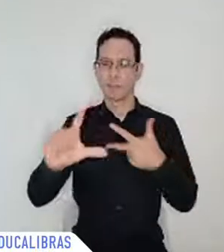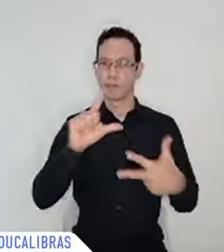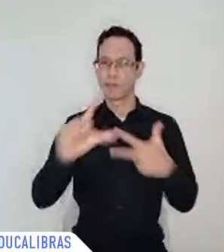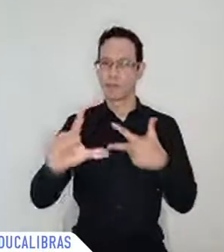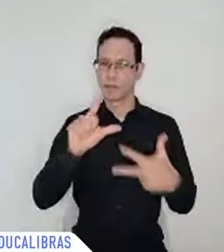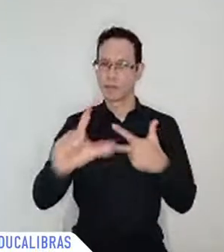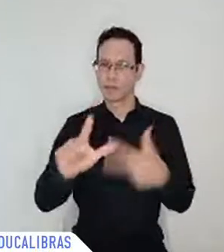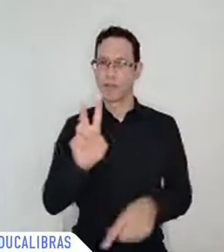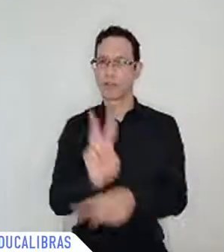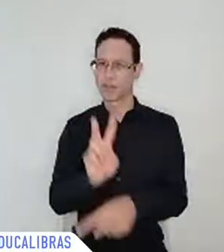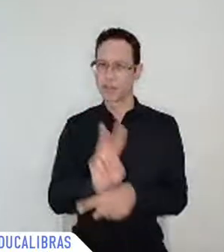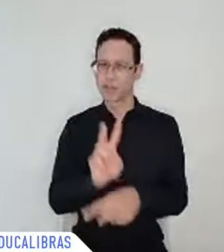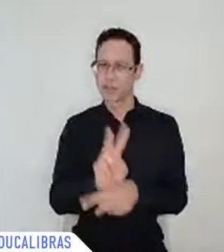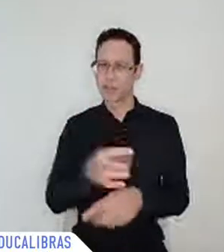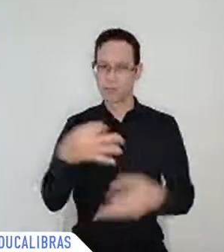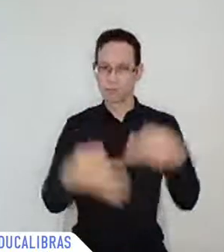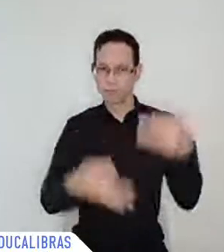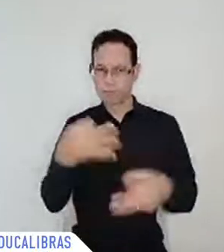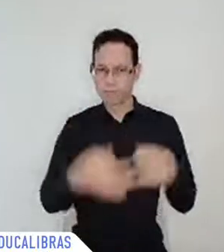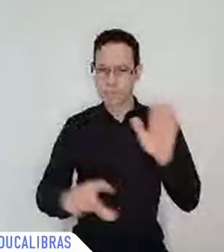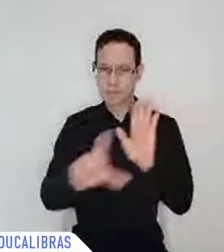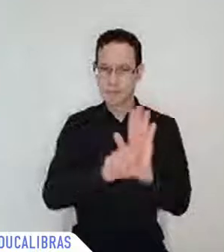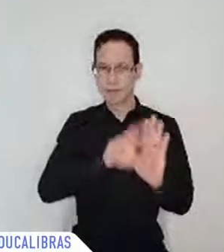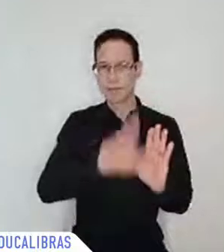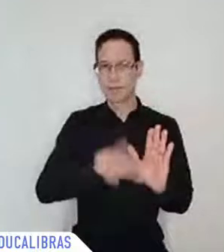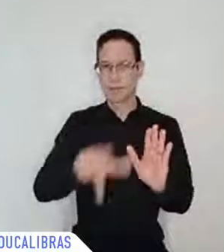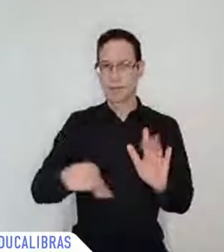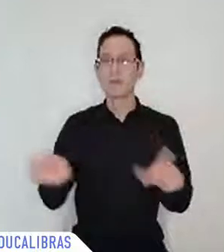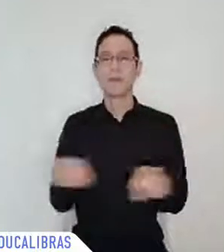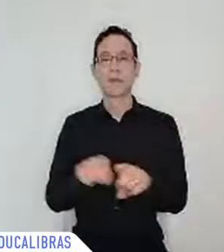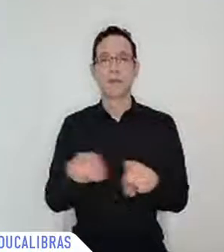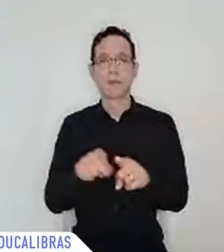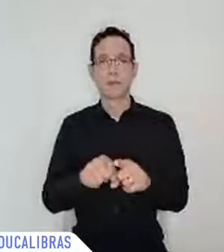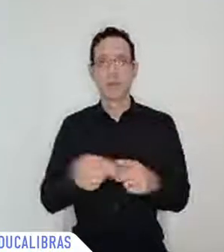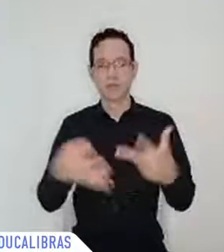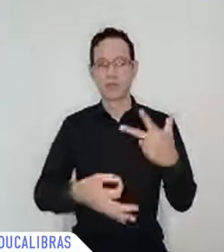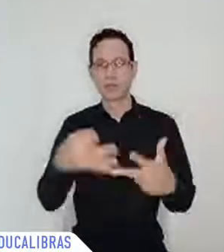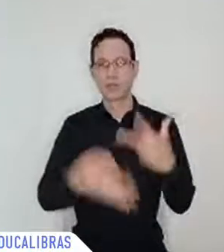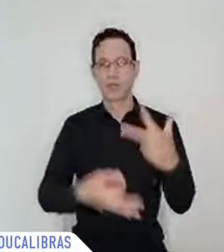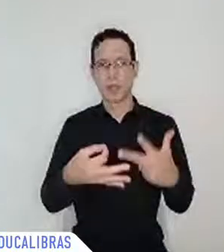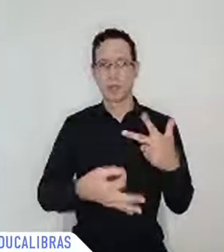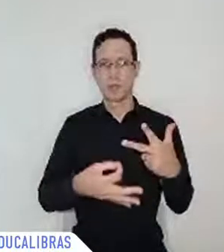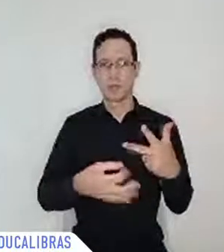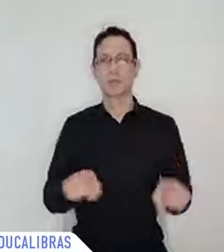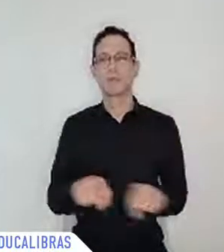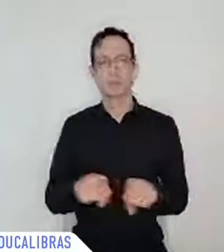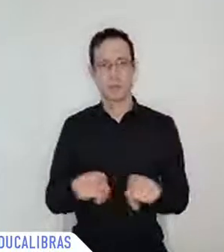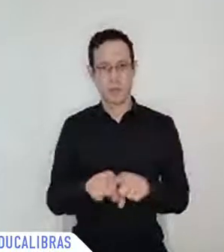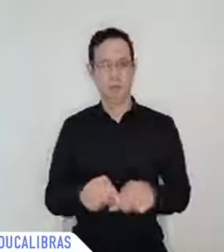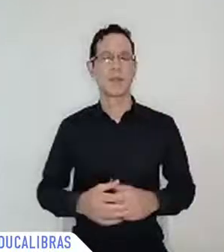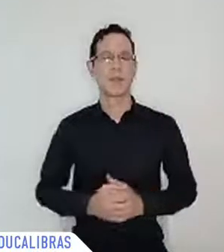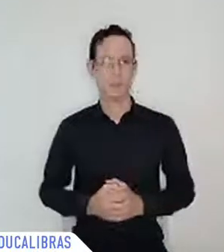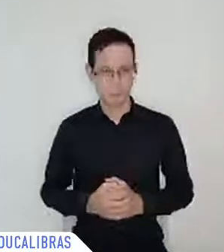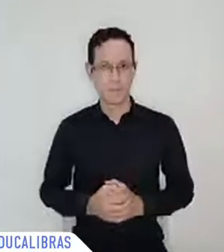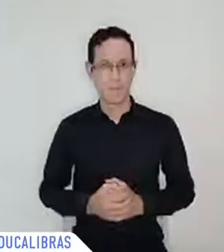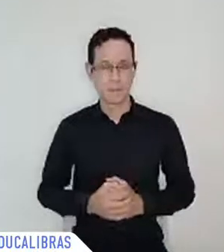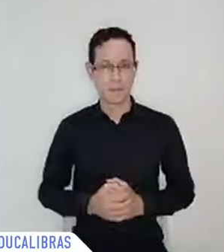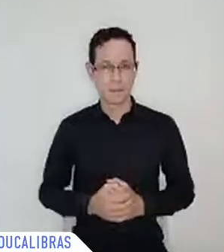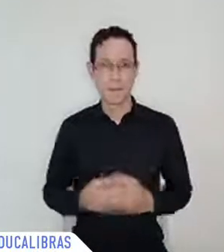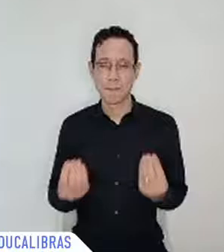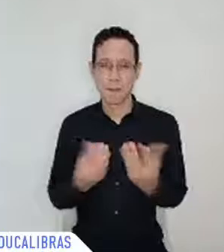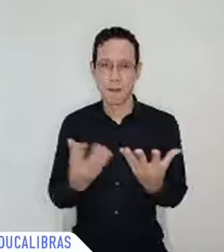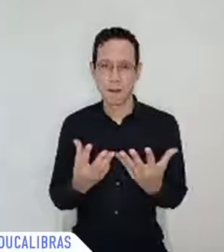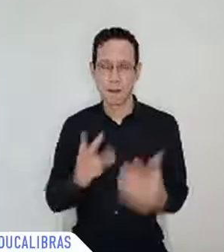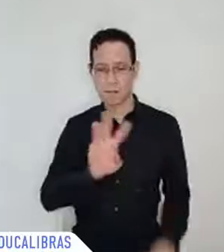and the dissemination of hate is a challenge for the legislative branch and for the judiciary